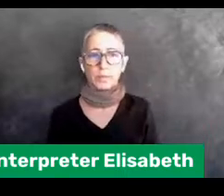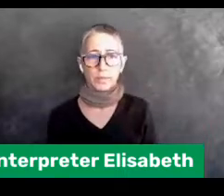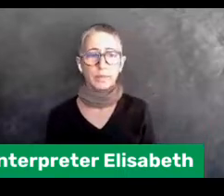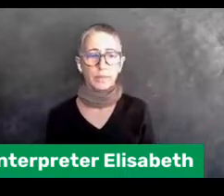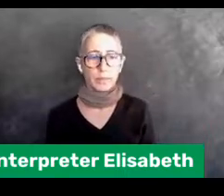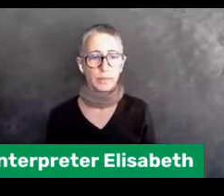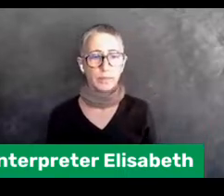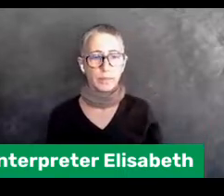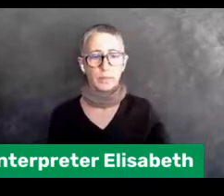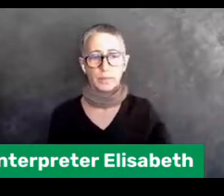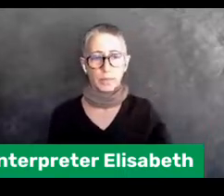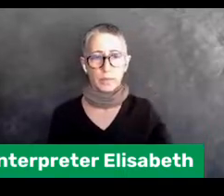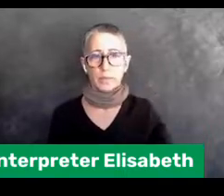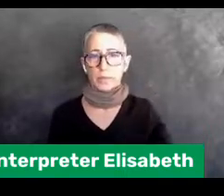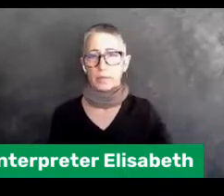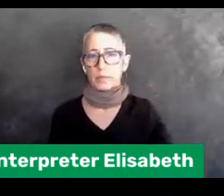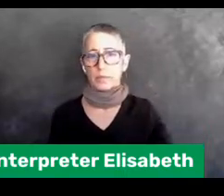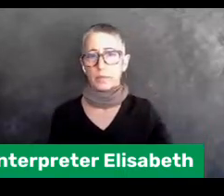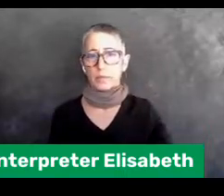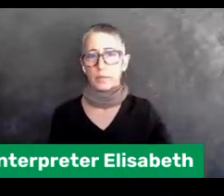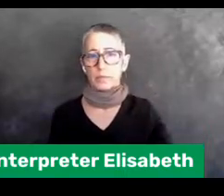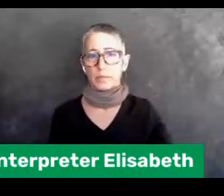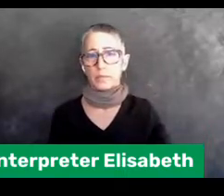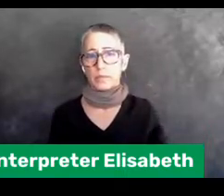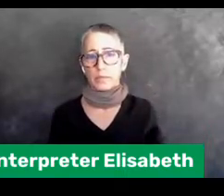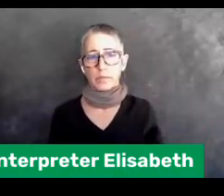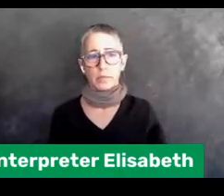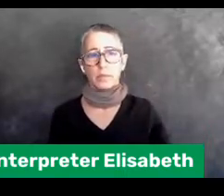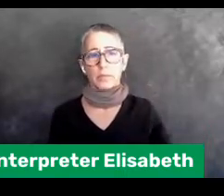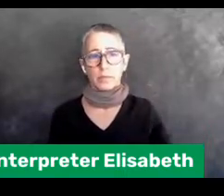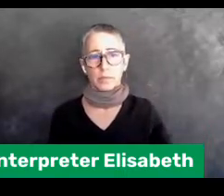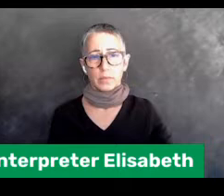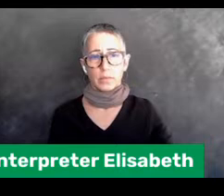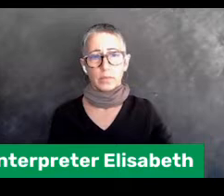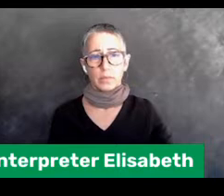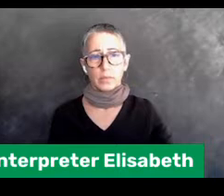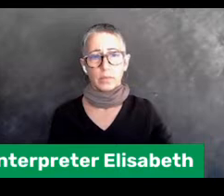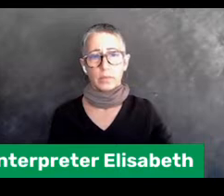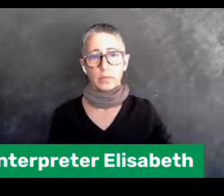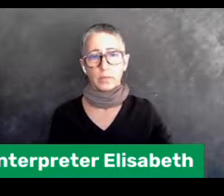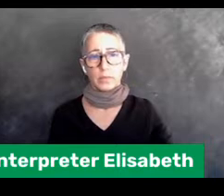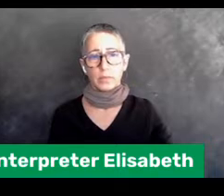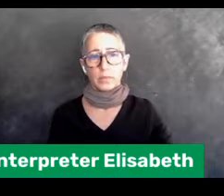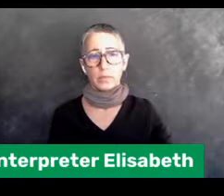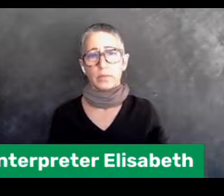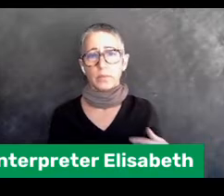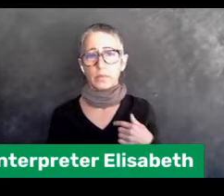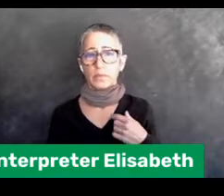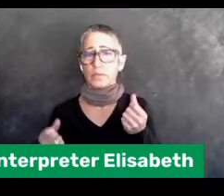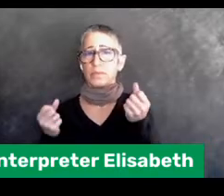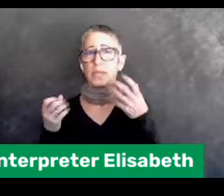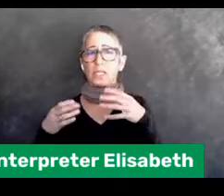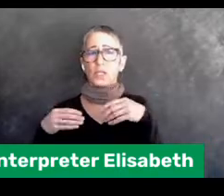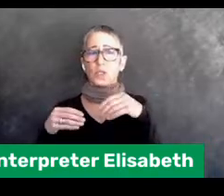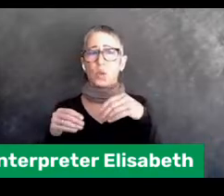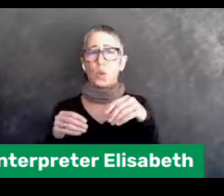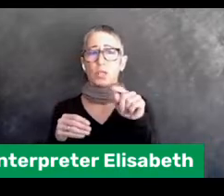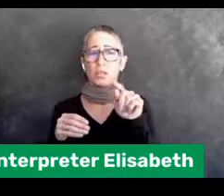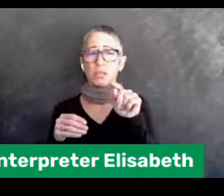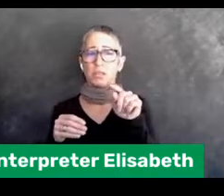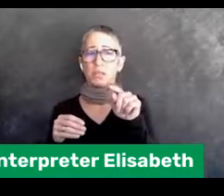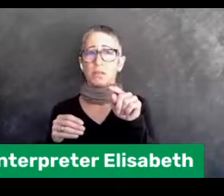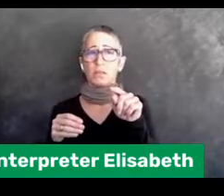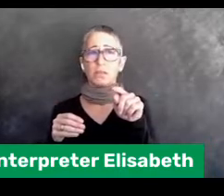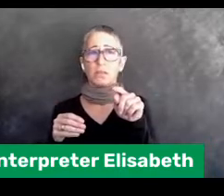There's so many stores like this that are really beneficial to the community. They are